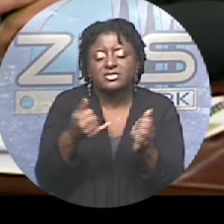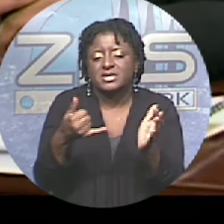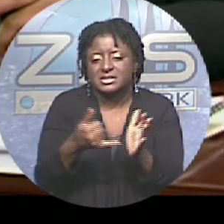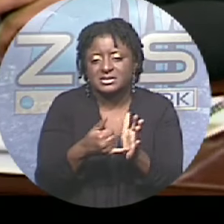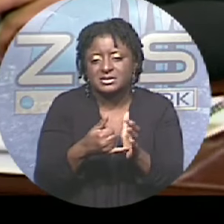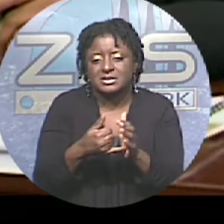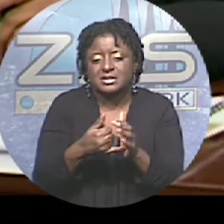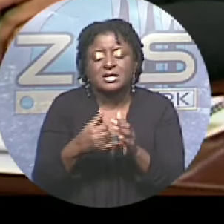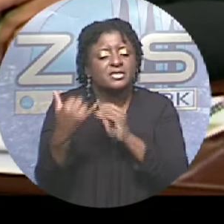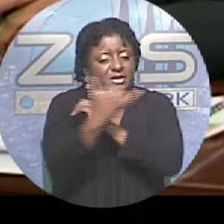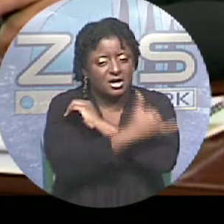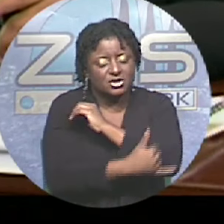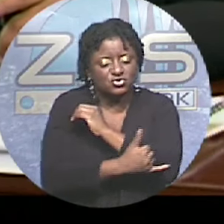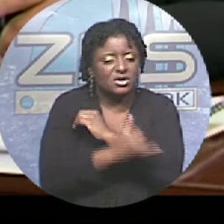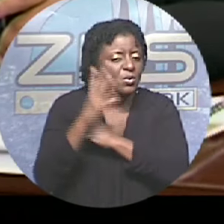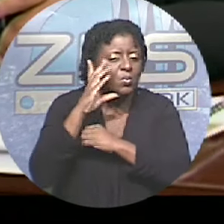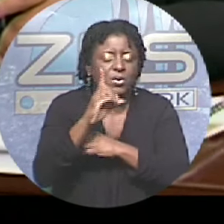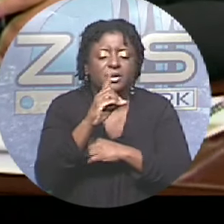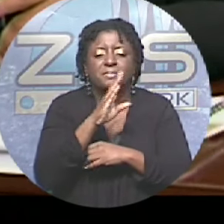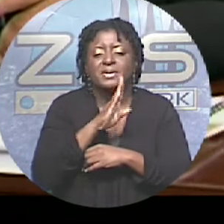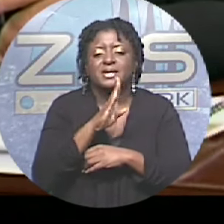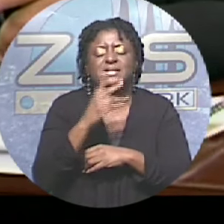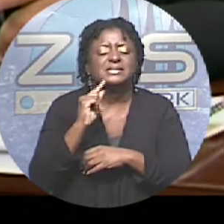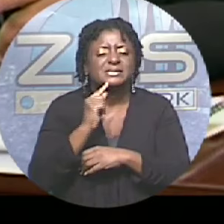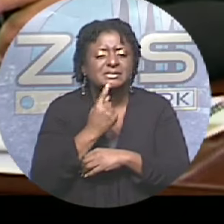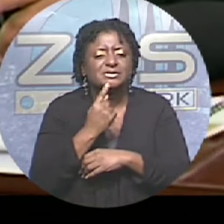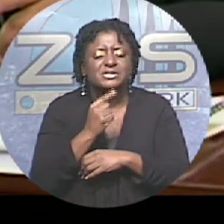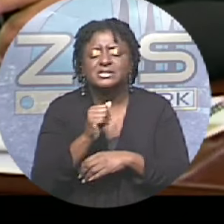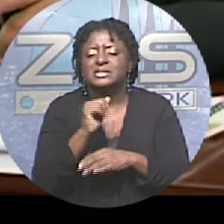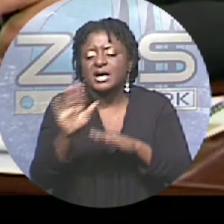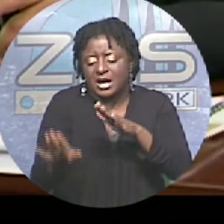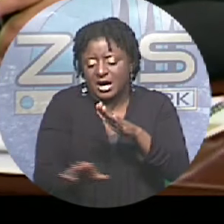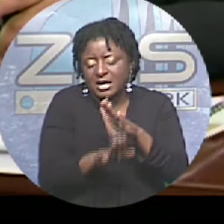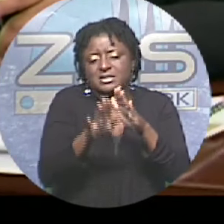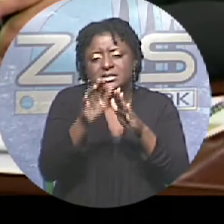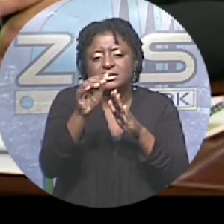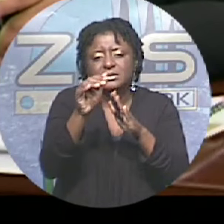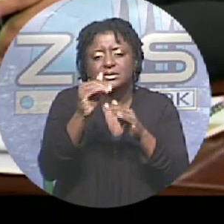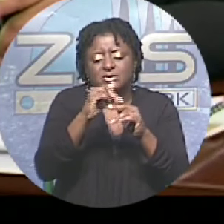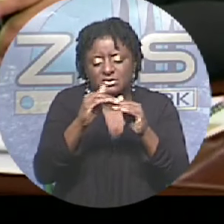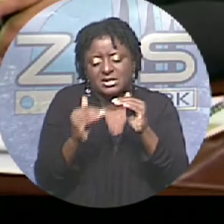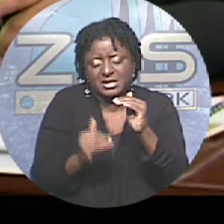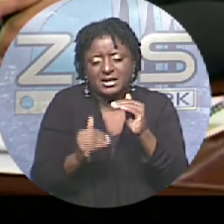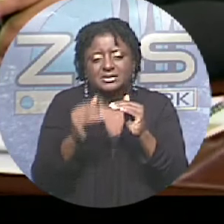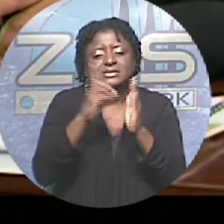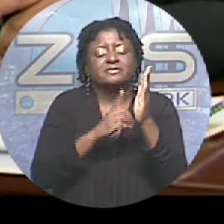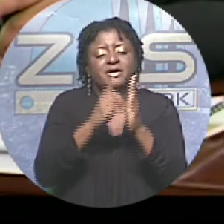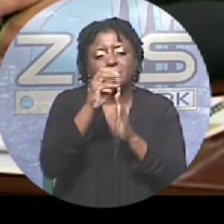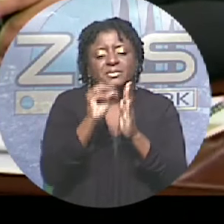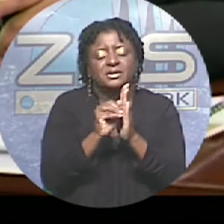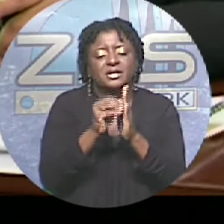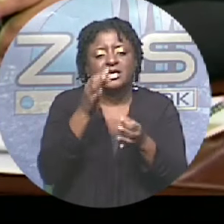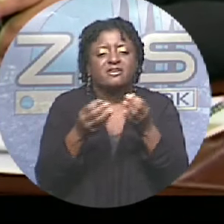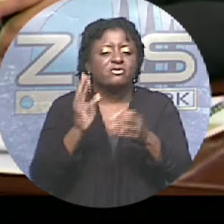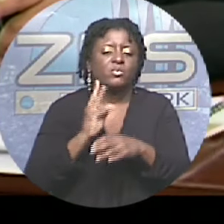seriously underdeveloped and disadvantaged if we don't find some additional capital for our country.